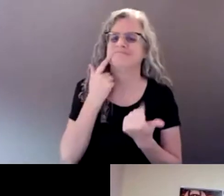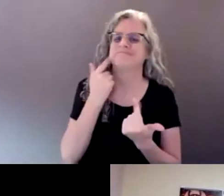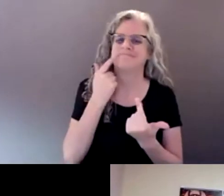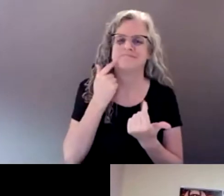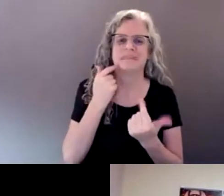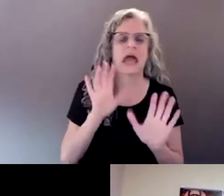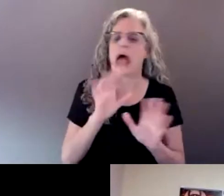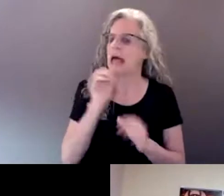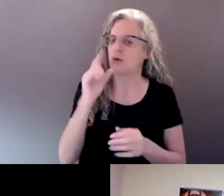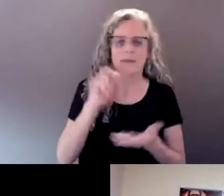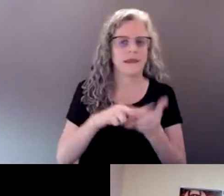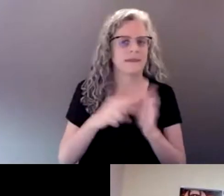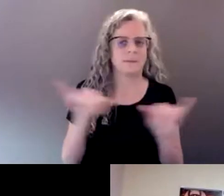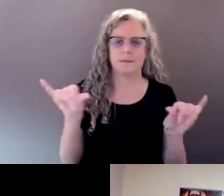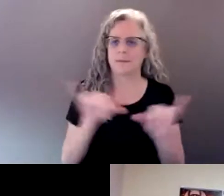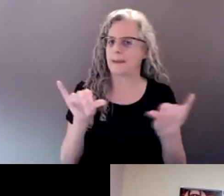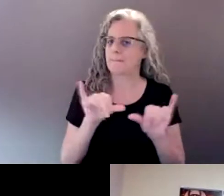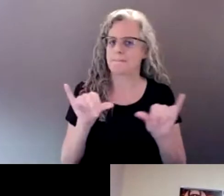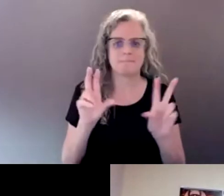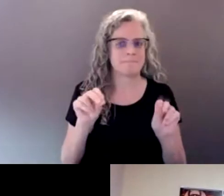them synonymously. And in fact,